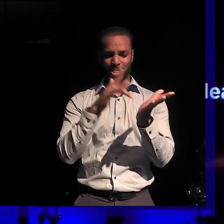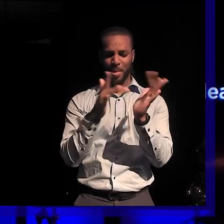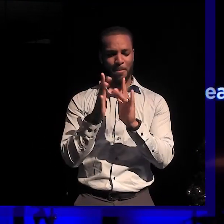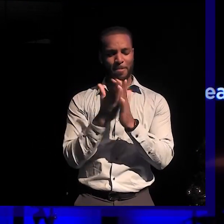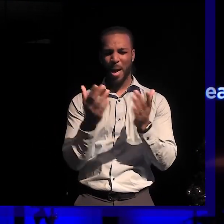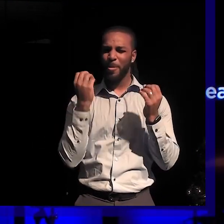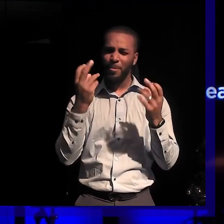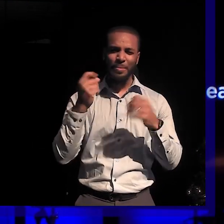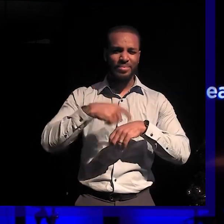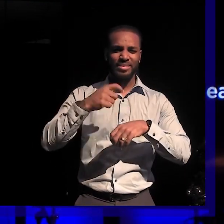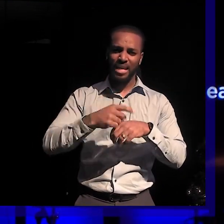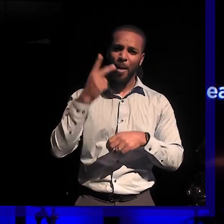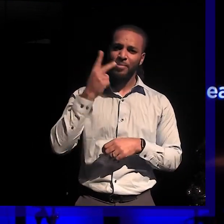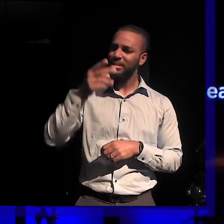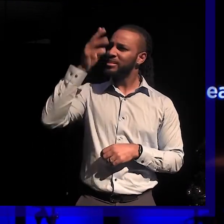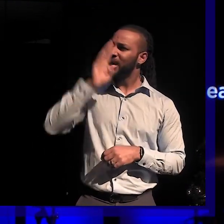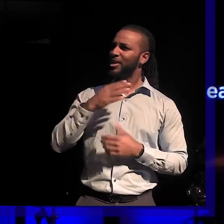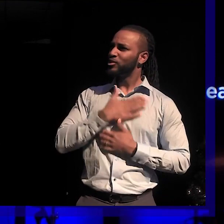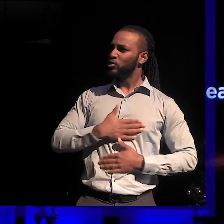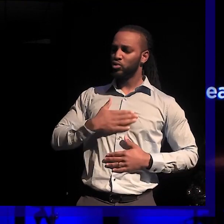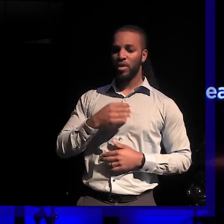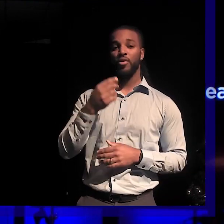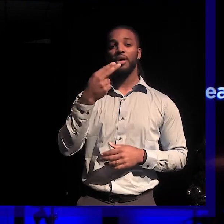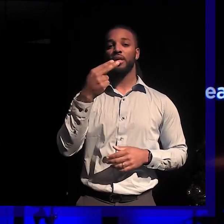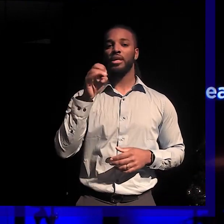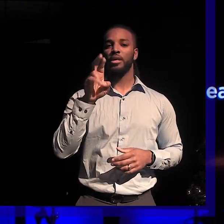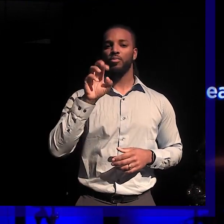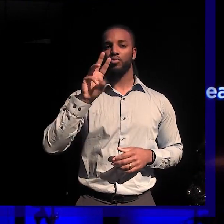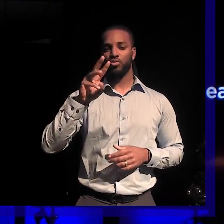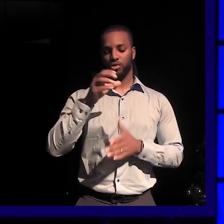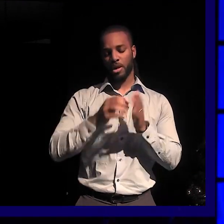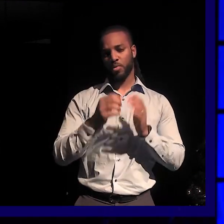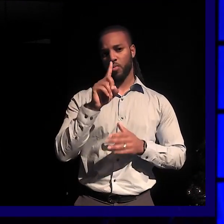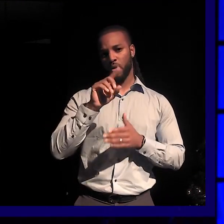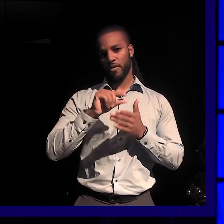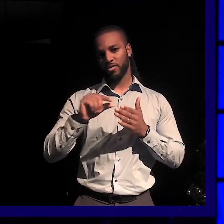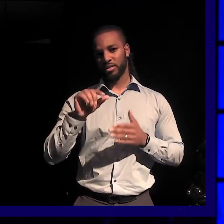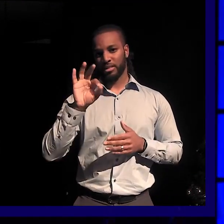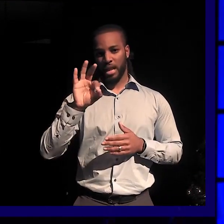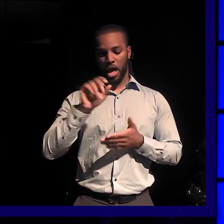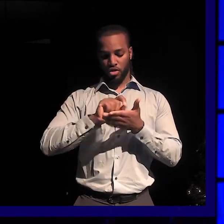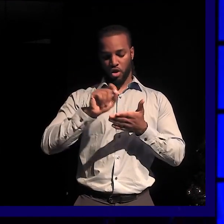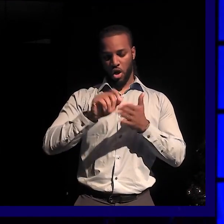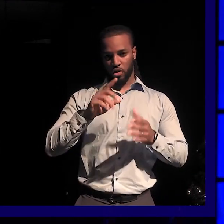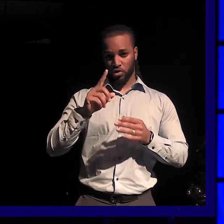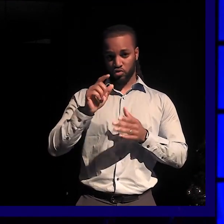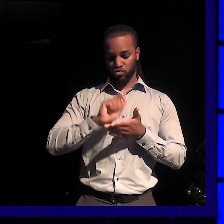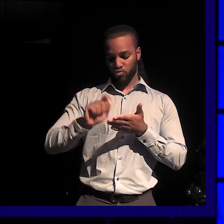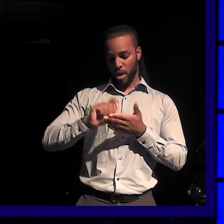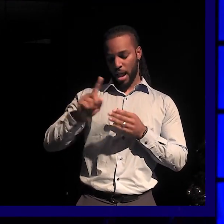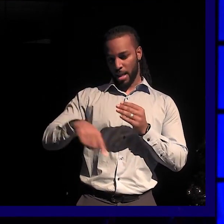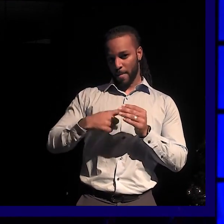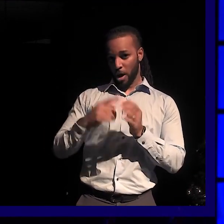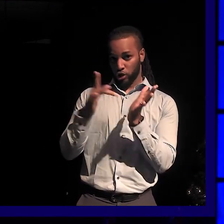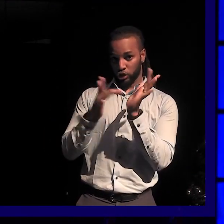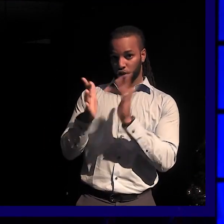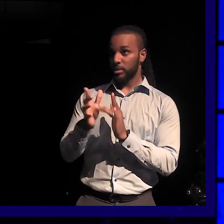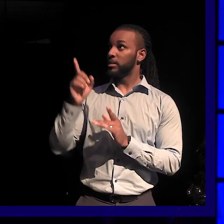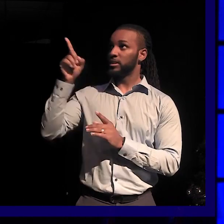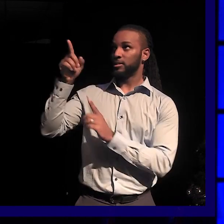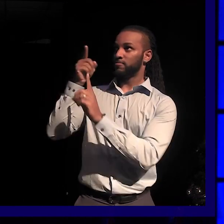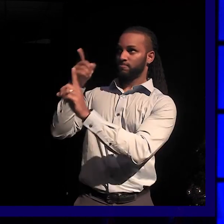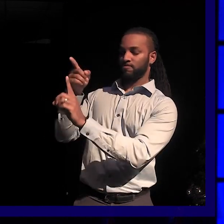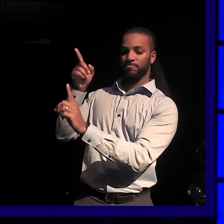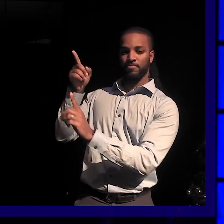many places I'm going to look at today, just a couple of things. Hebrews 1:9, the author is writing all about Jesus. Jesus is it. He's more than anything.